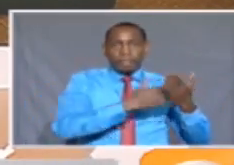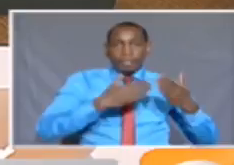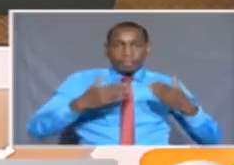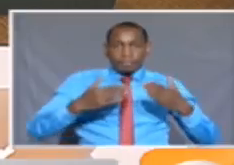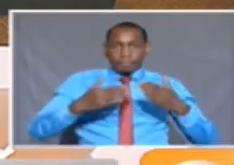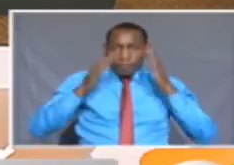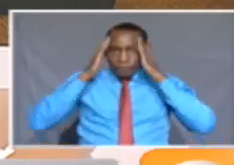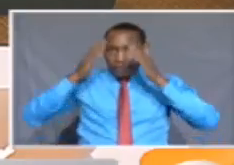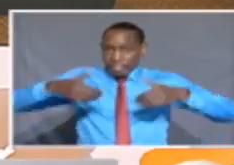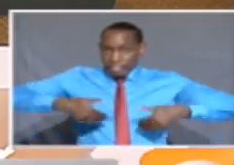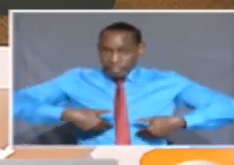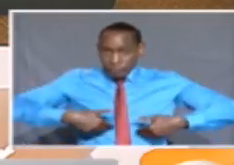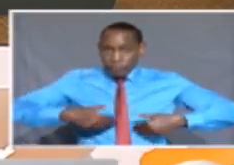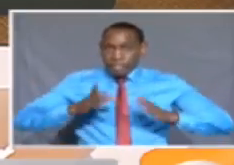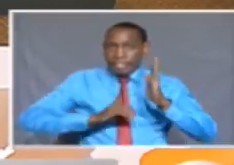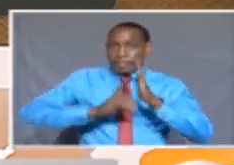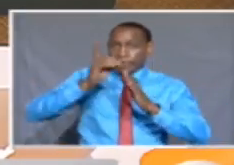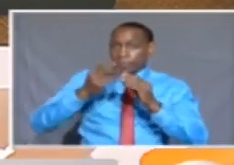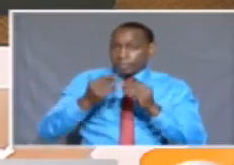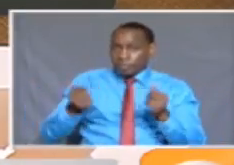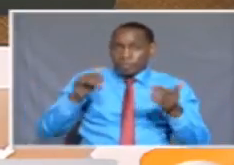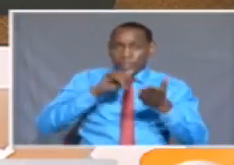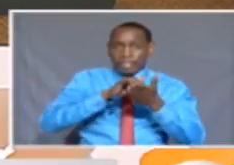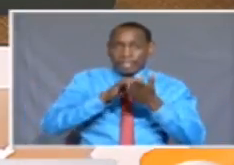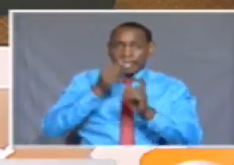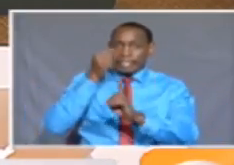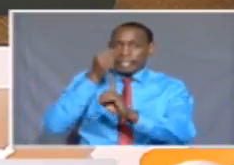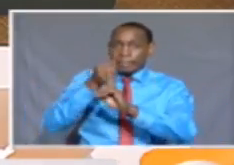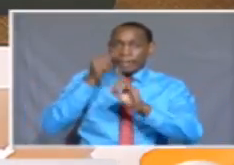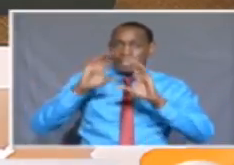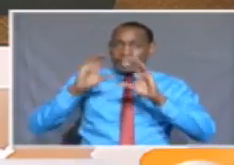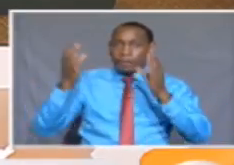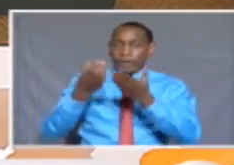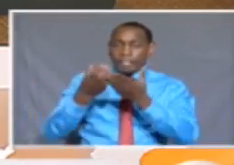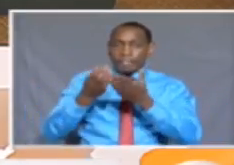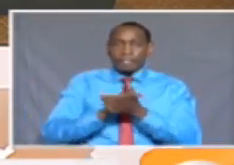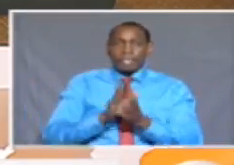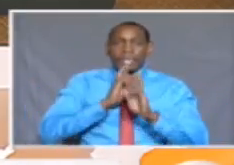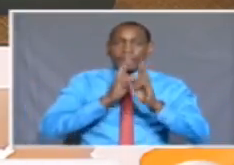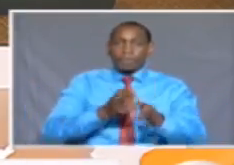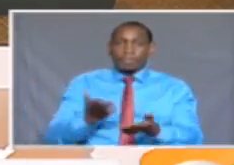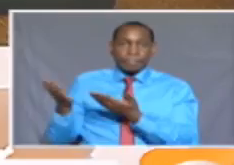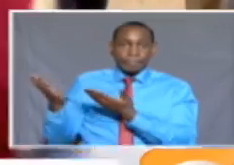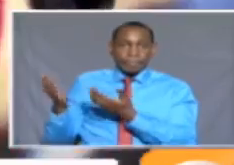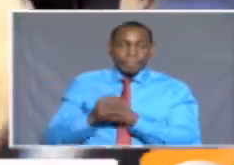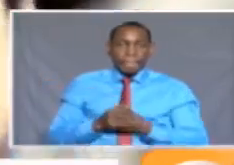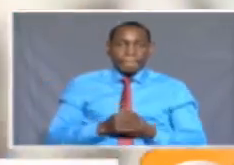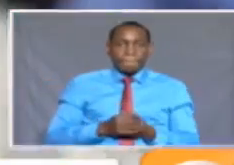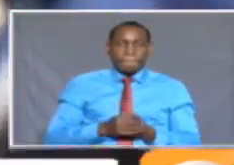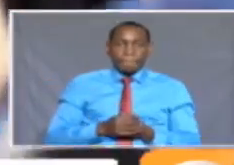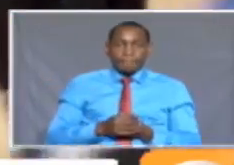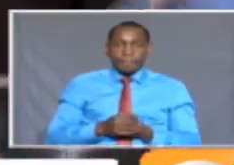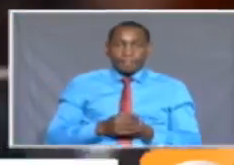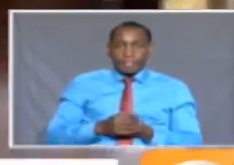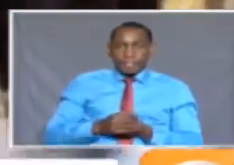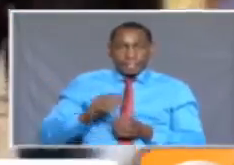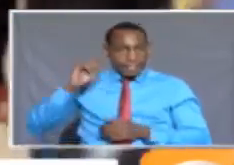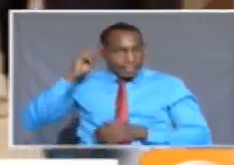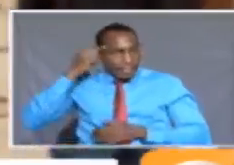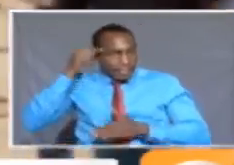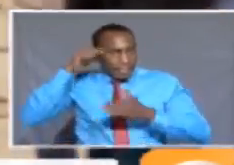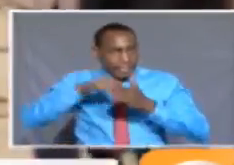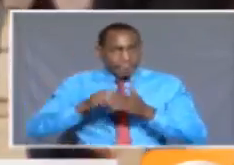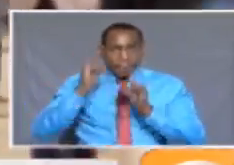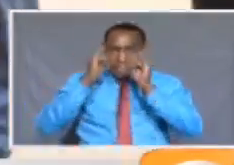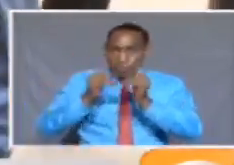young mind in schools to develop solutions that impact the world, as Patrick Gatua reports. Design thinking could be the new